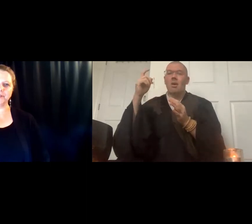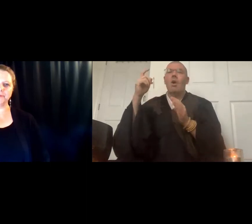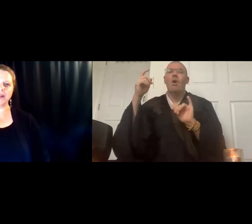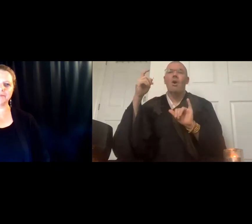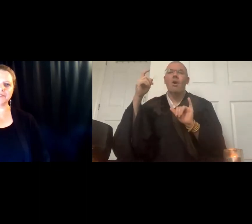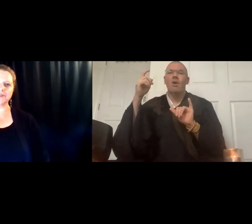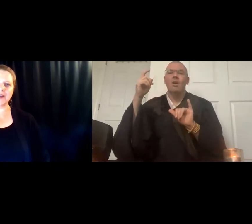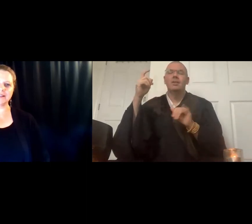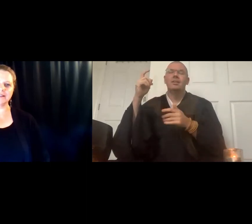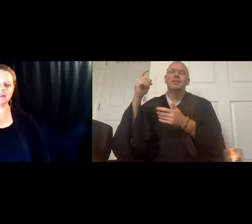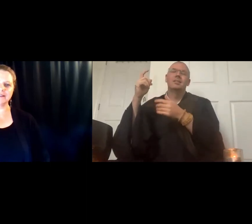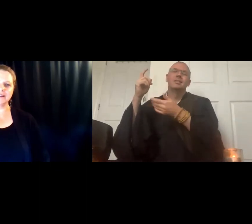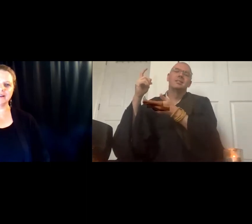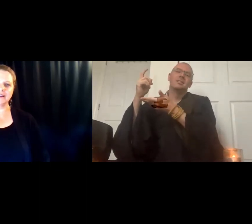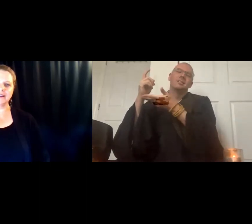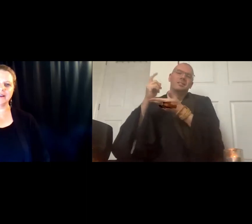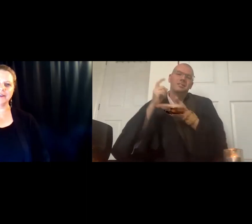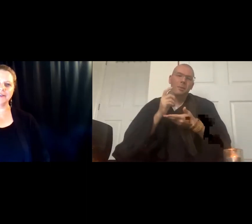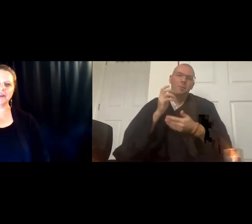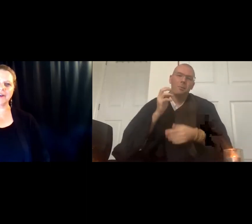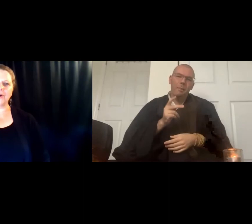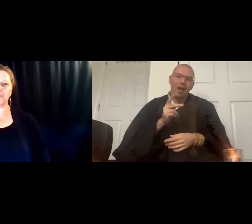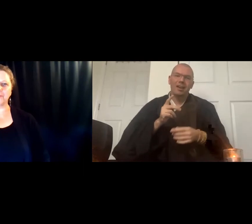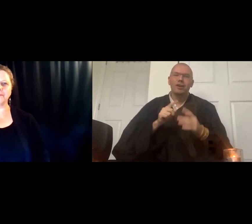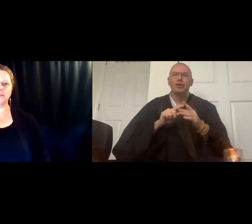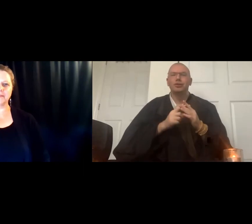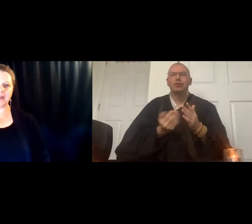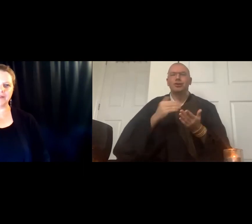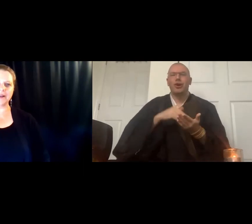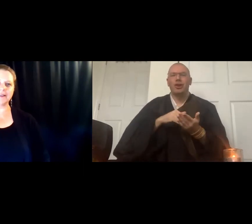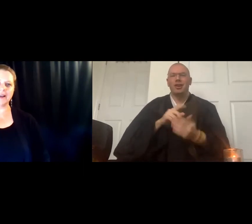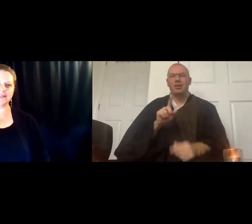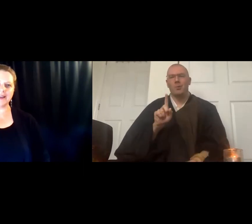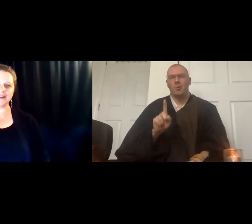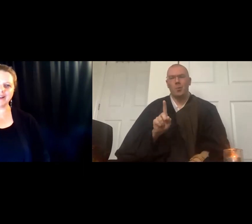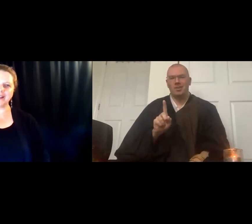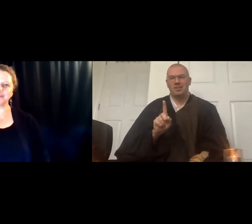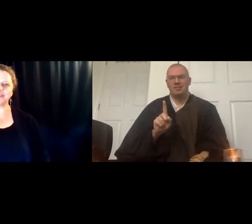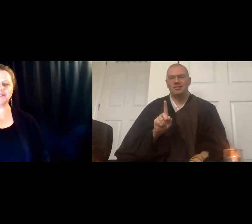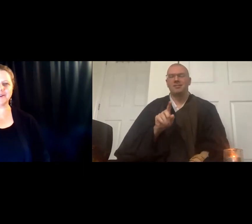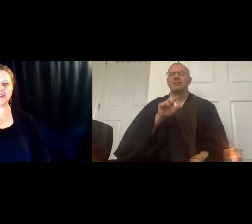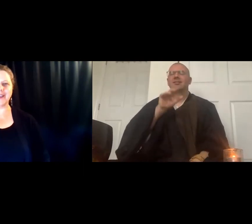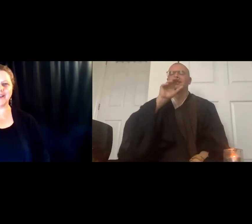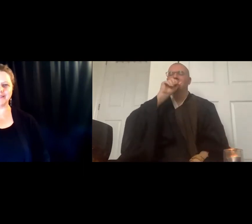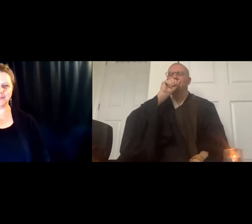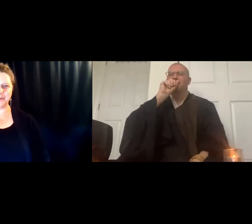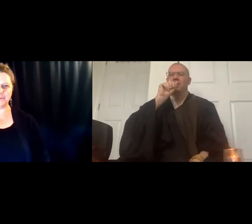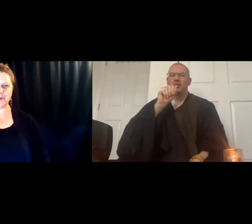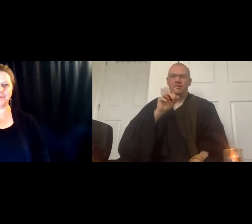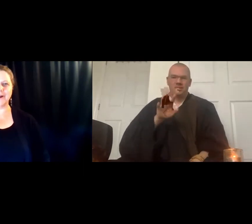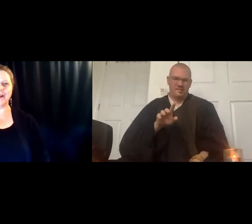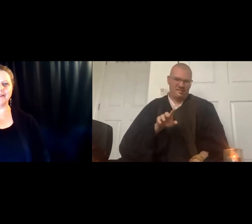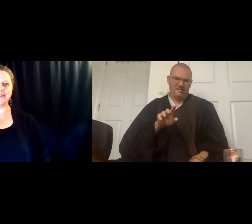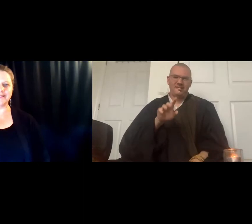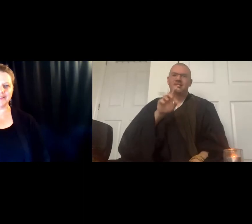And then when you become distracted, you're like, oh, I recognize that. And you just start again with